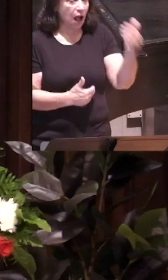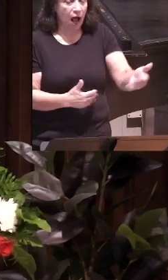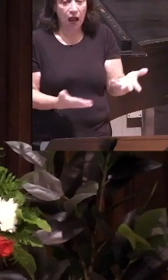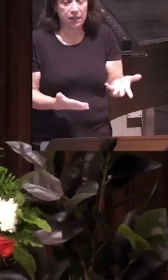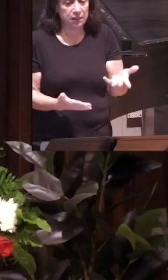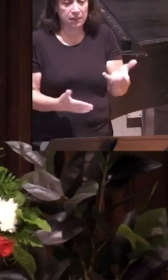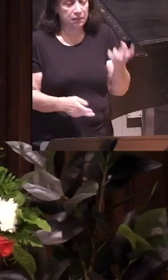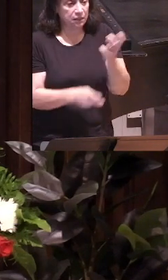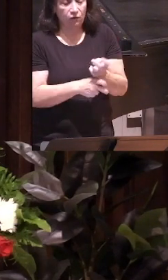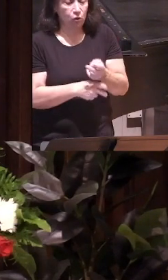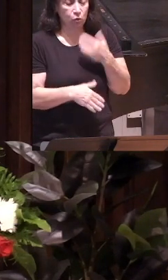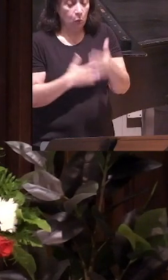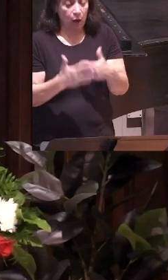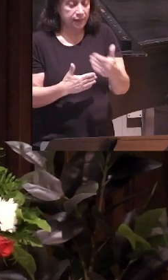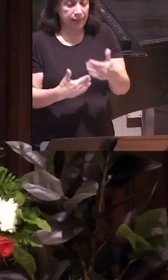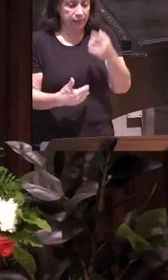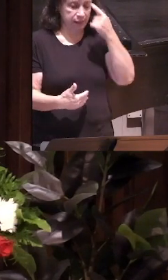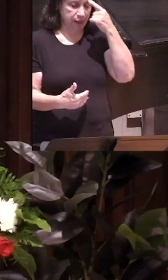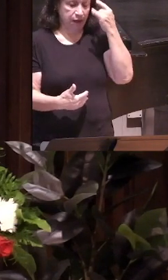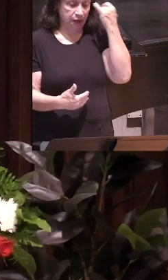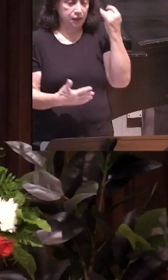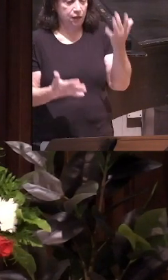beyond difficult to process.